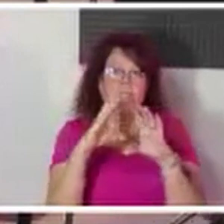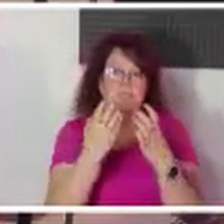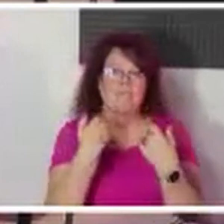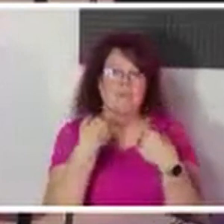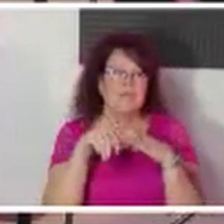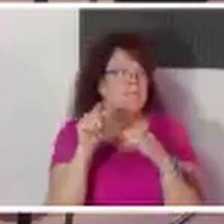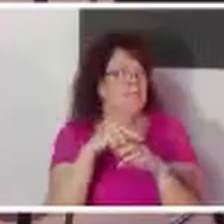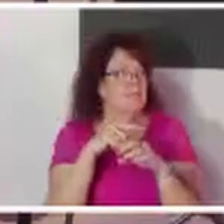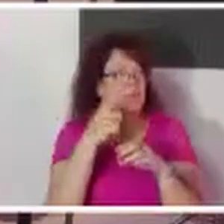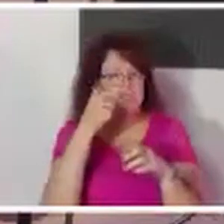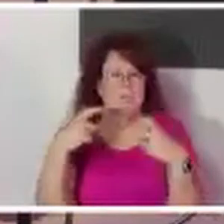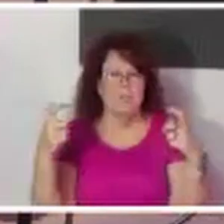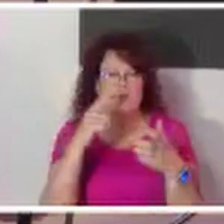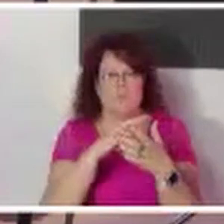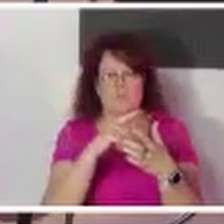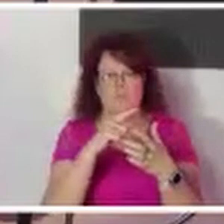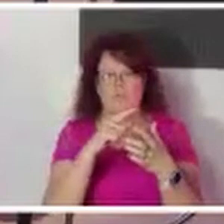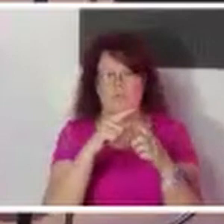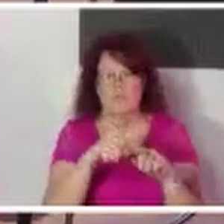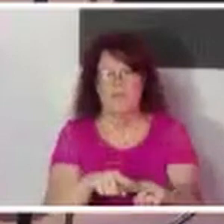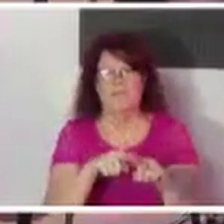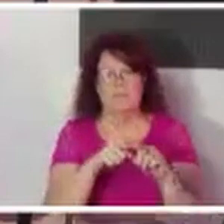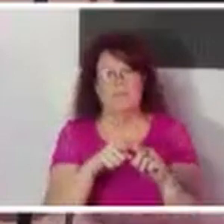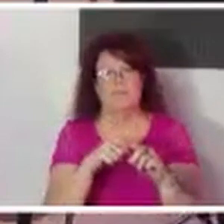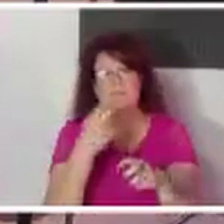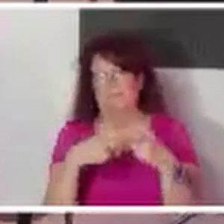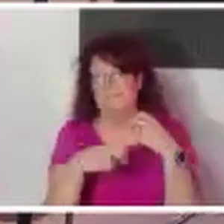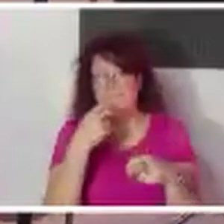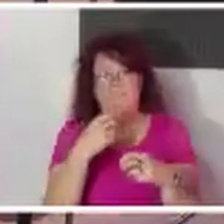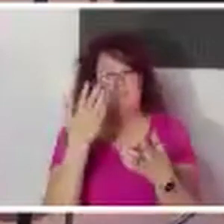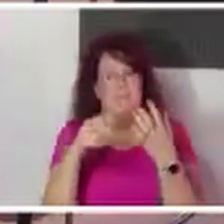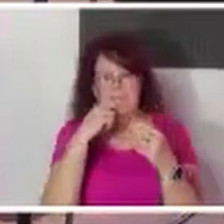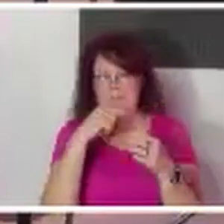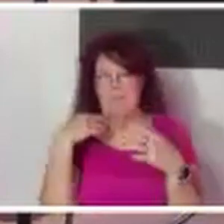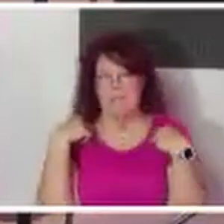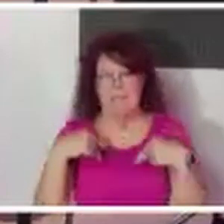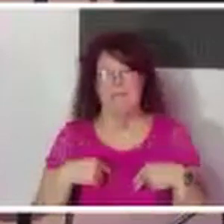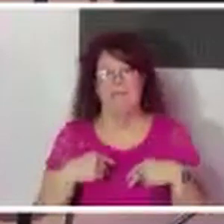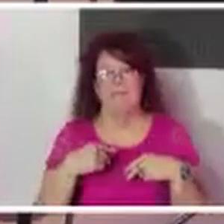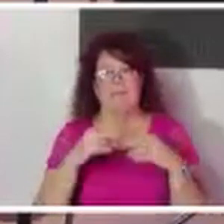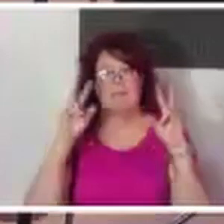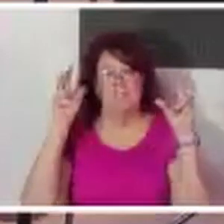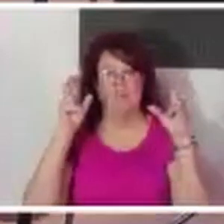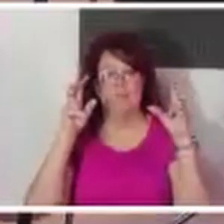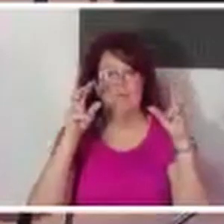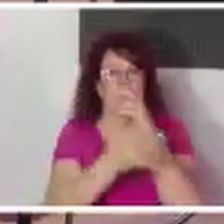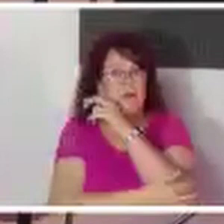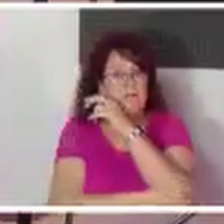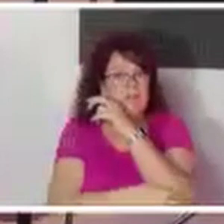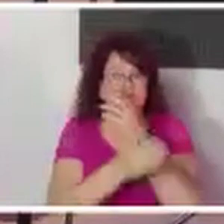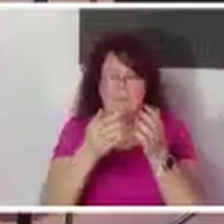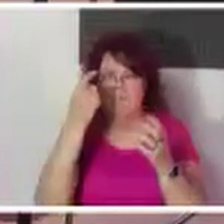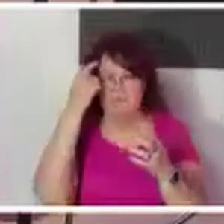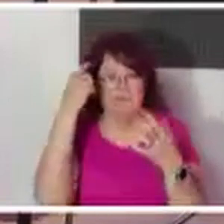bigger crisis that we can understand as being related to a public health issue or an issue of poverty or an issue of mental